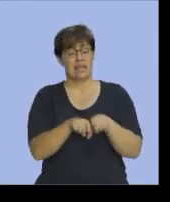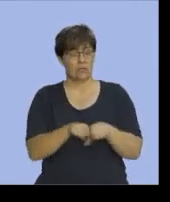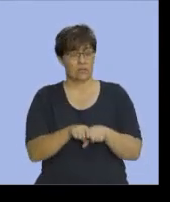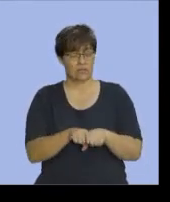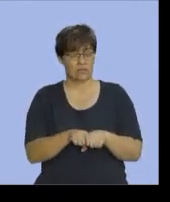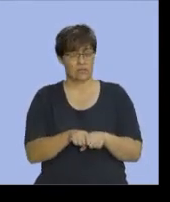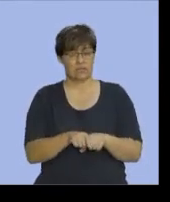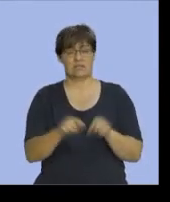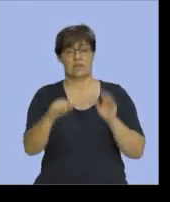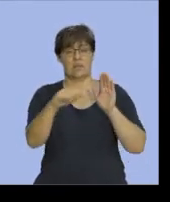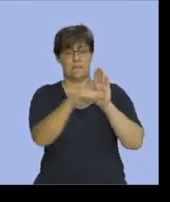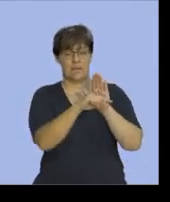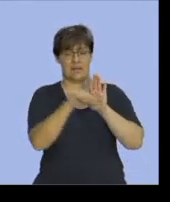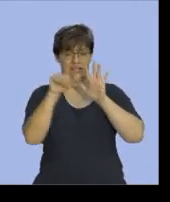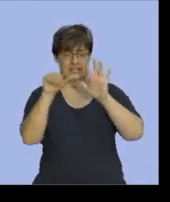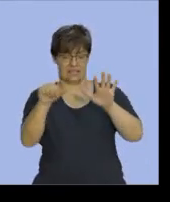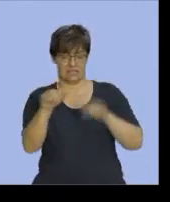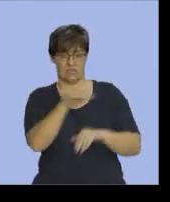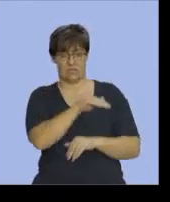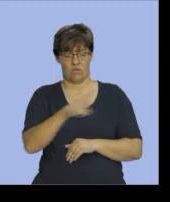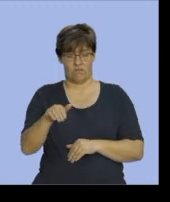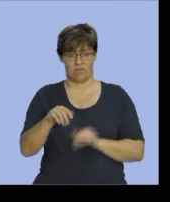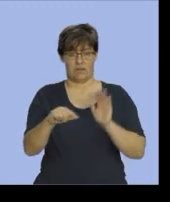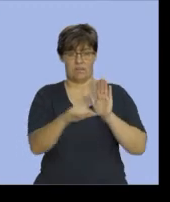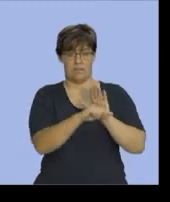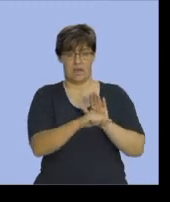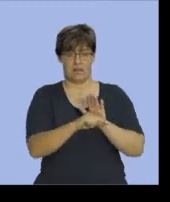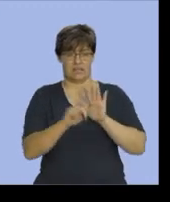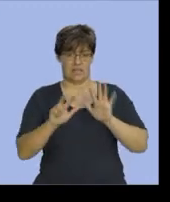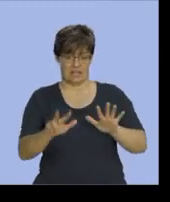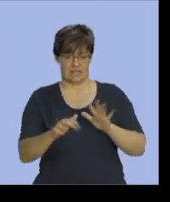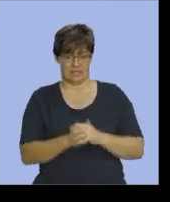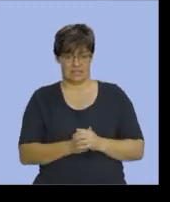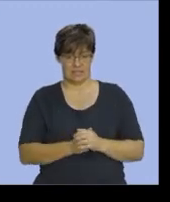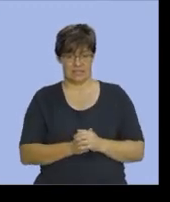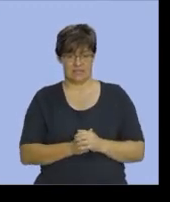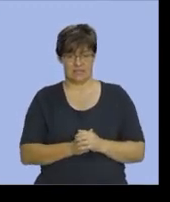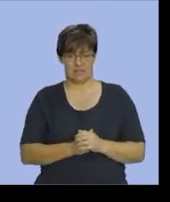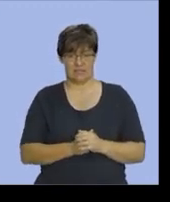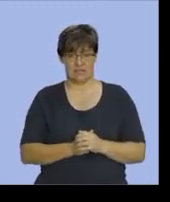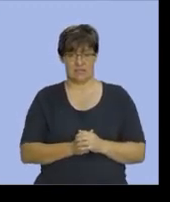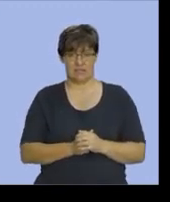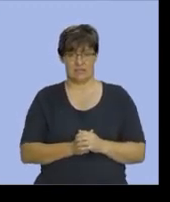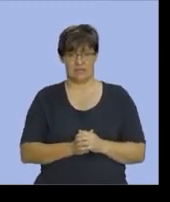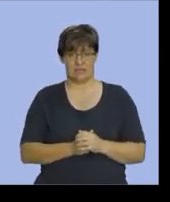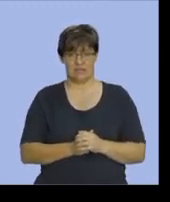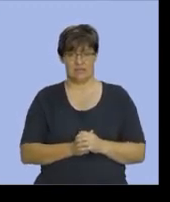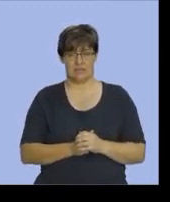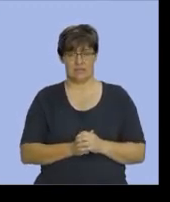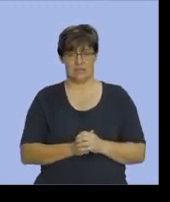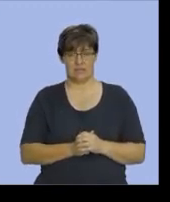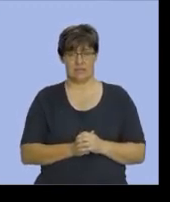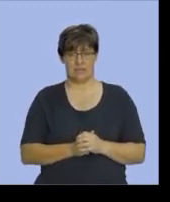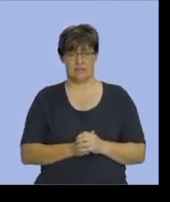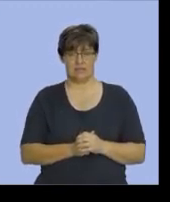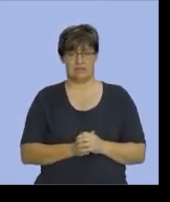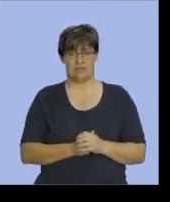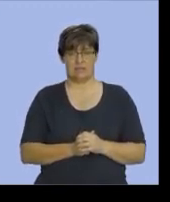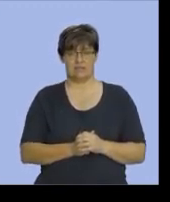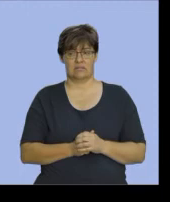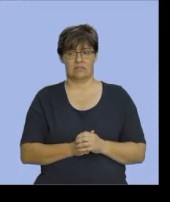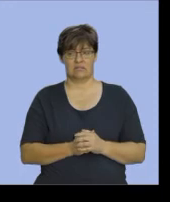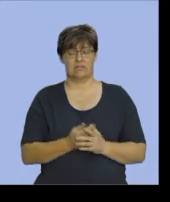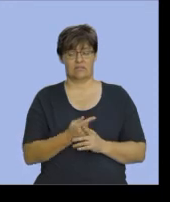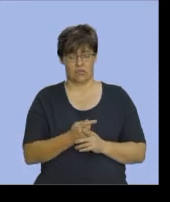x, which is equals to -6 over -8, and this is still